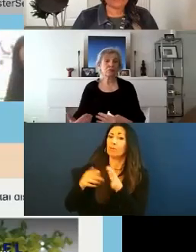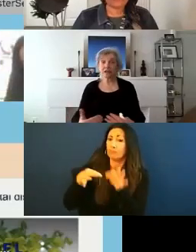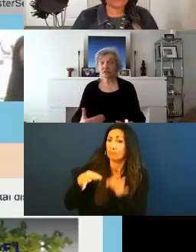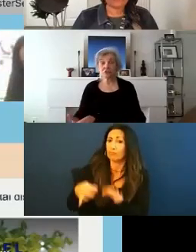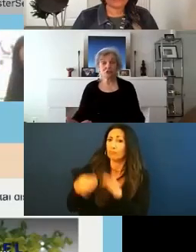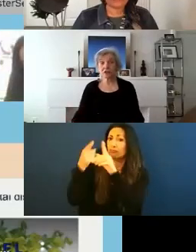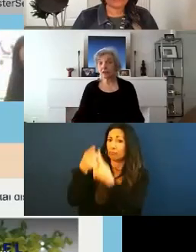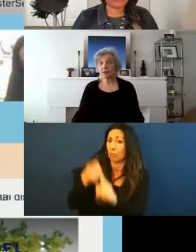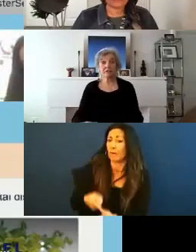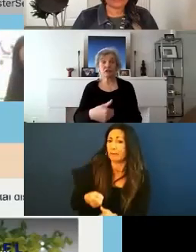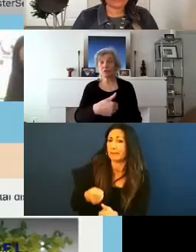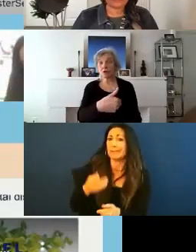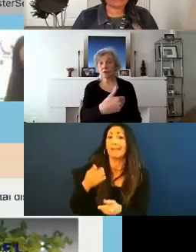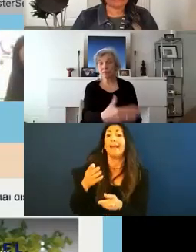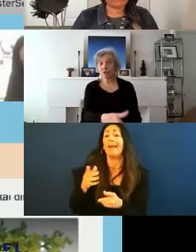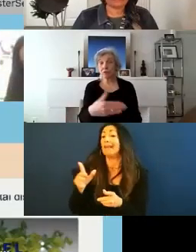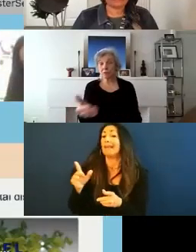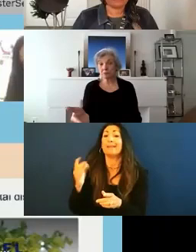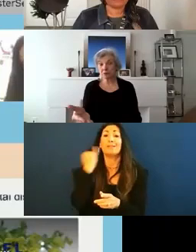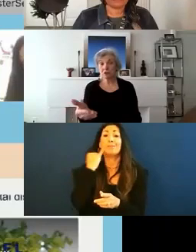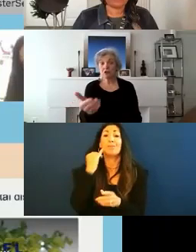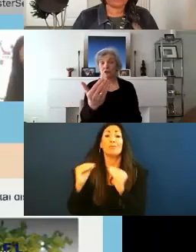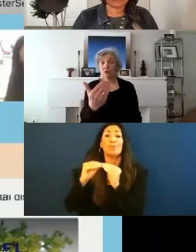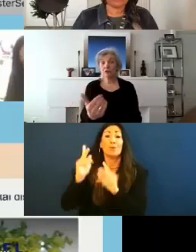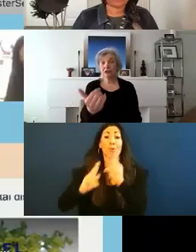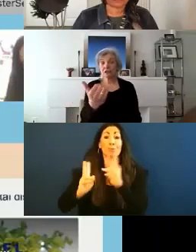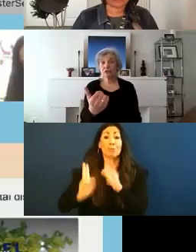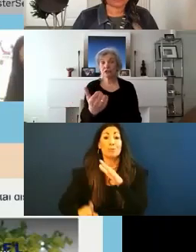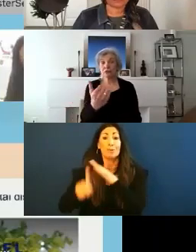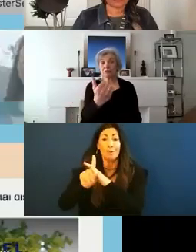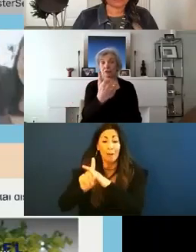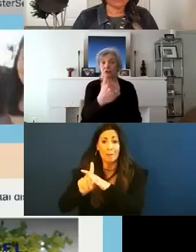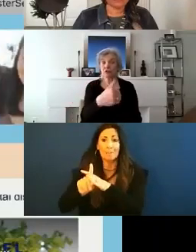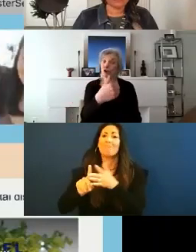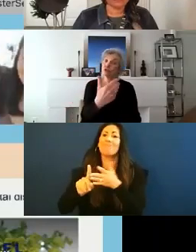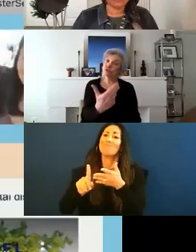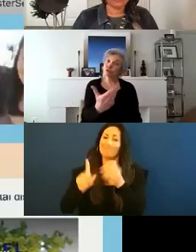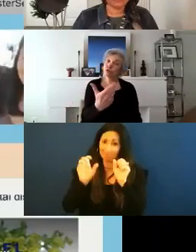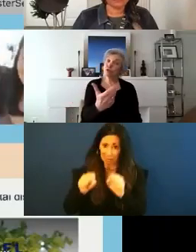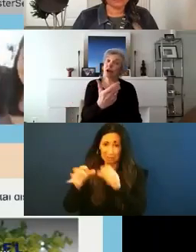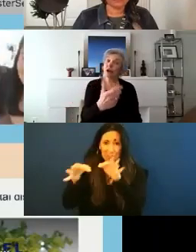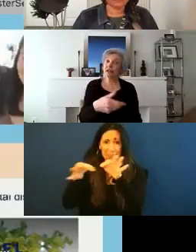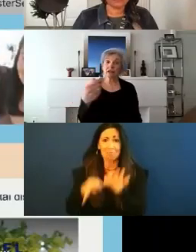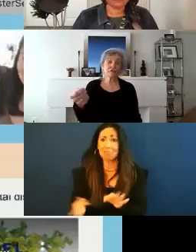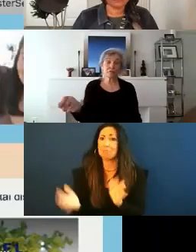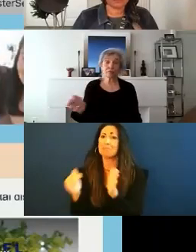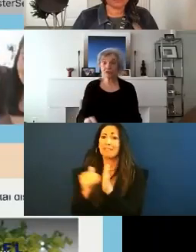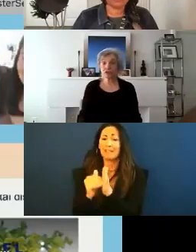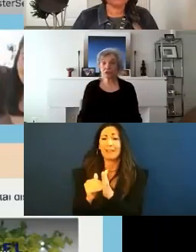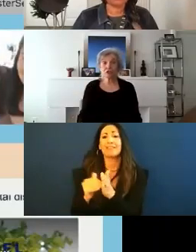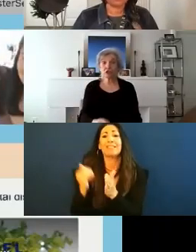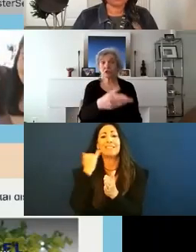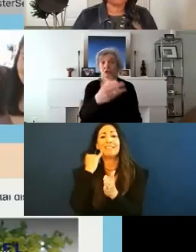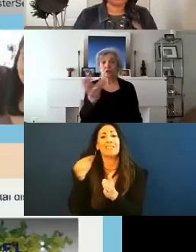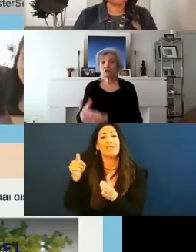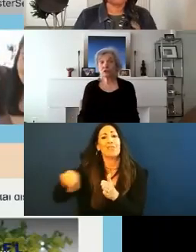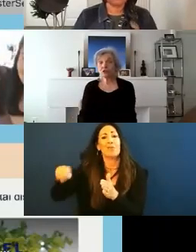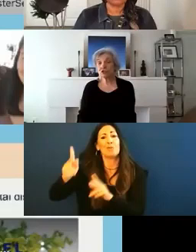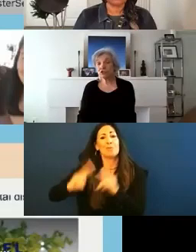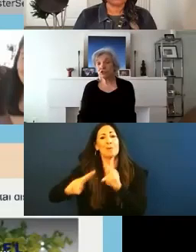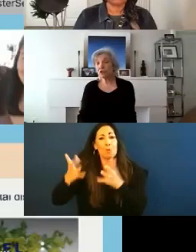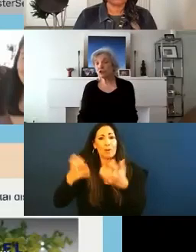you might start again. If there are a few people who would like you to, go through the highlight of your presentation,